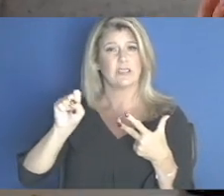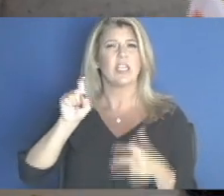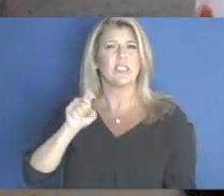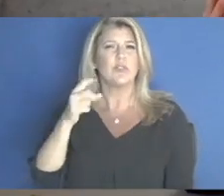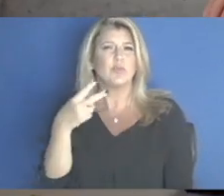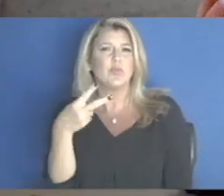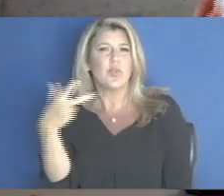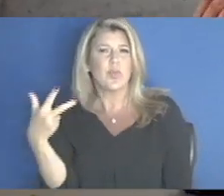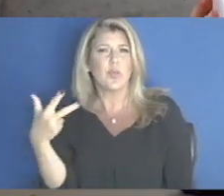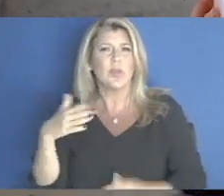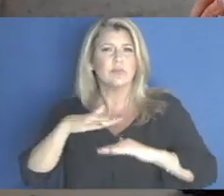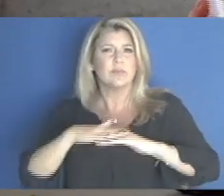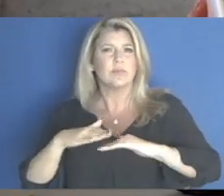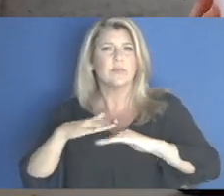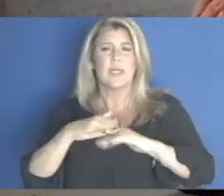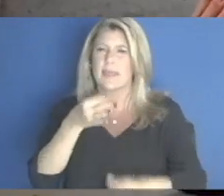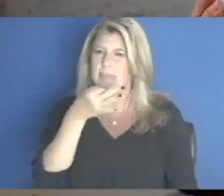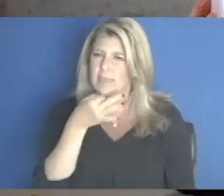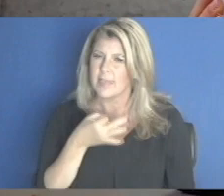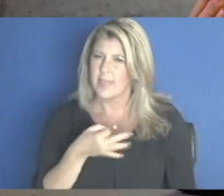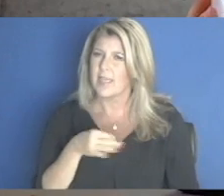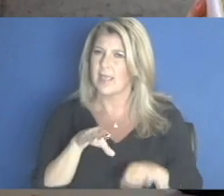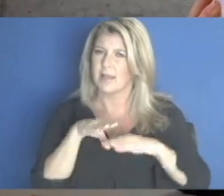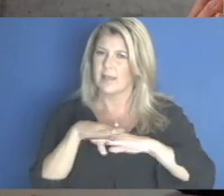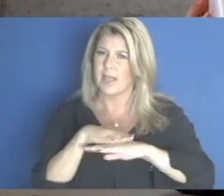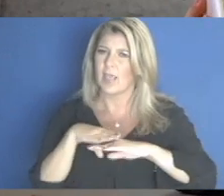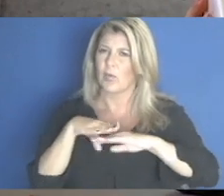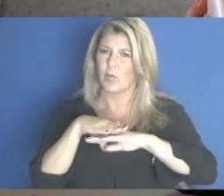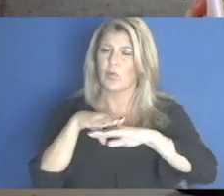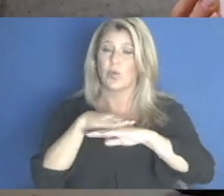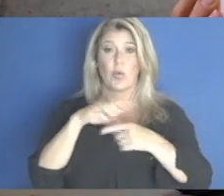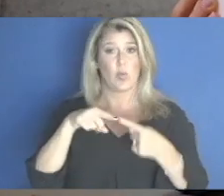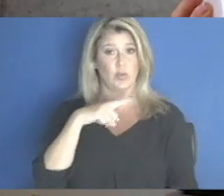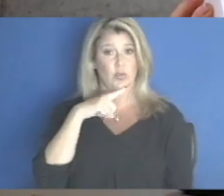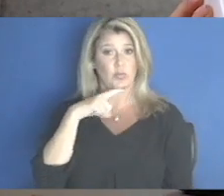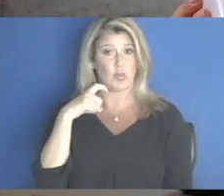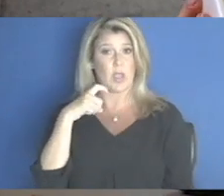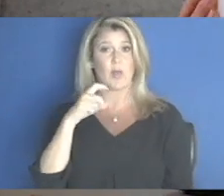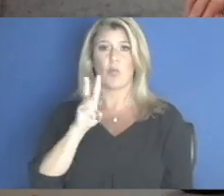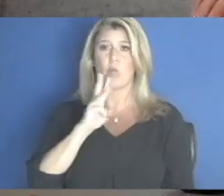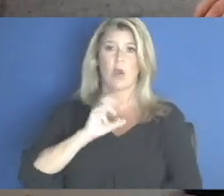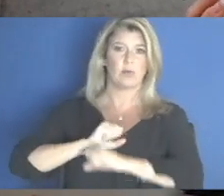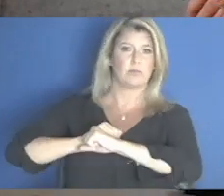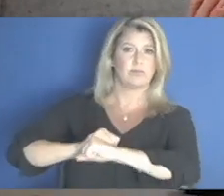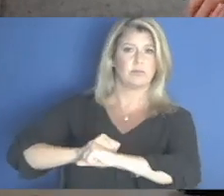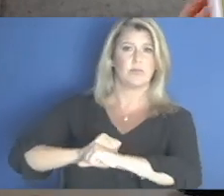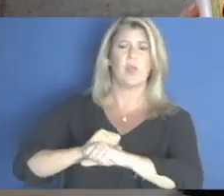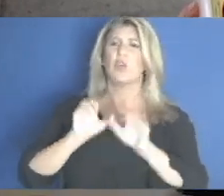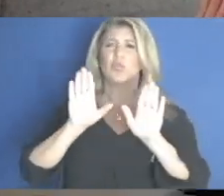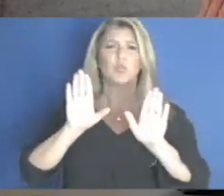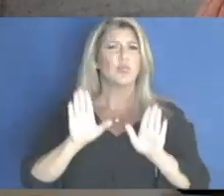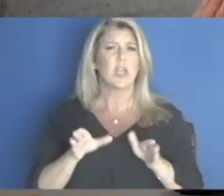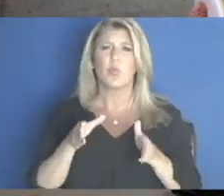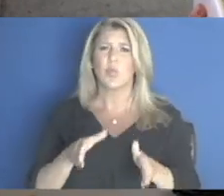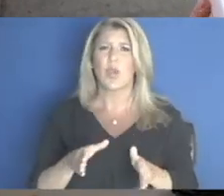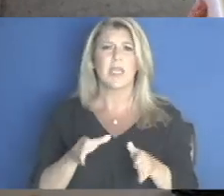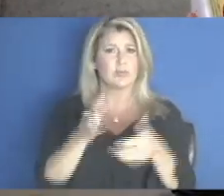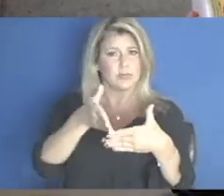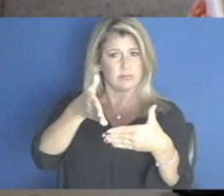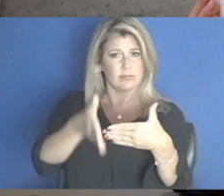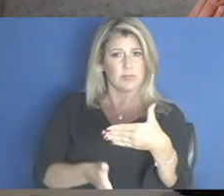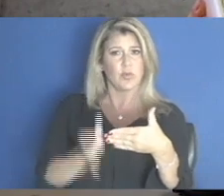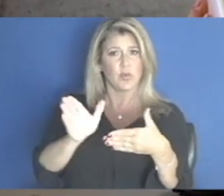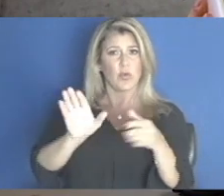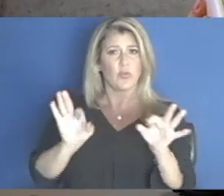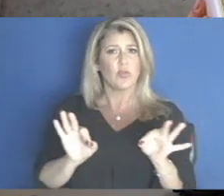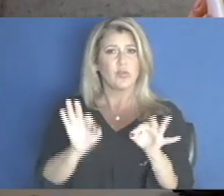need to apply 2 to 3 coats in very thin layers. Once dry, it's water resistant. It's a great way